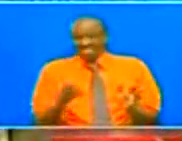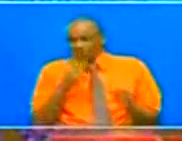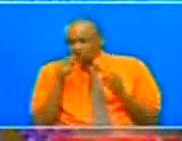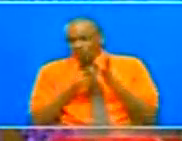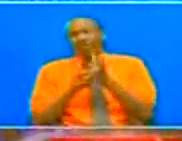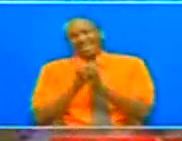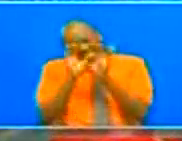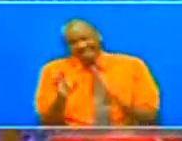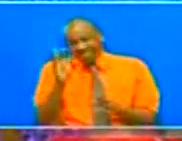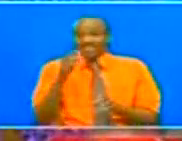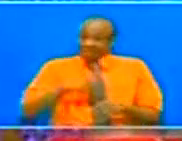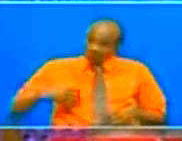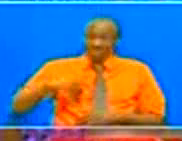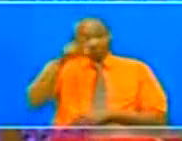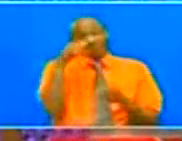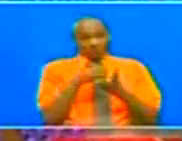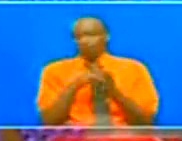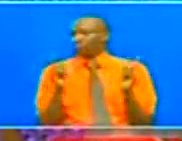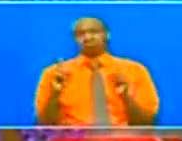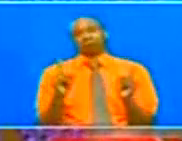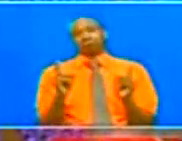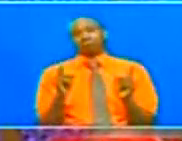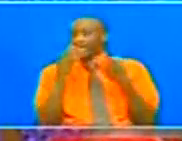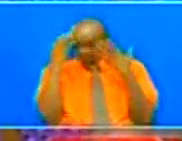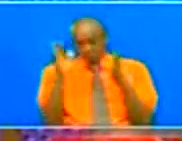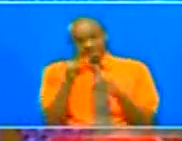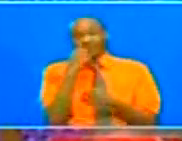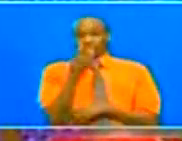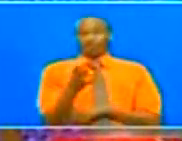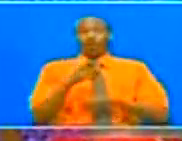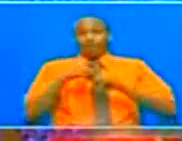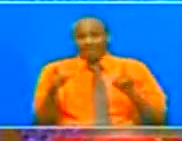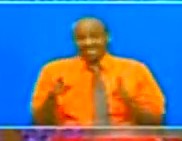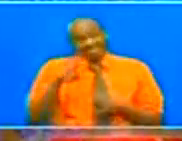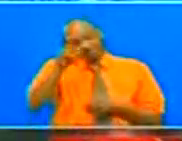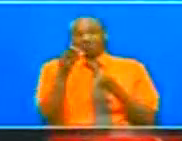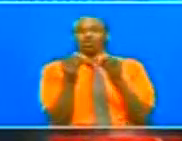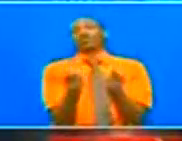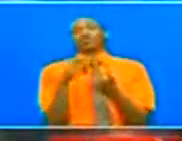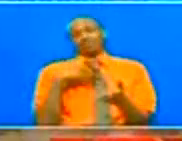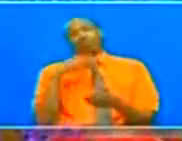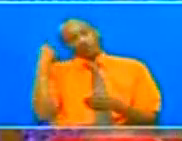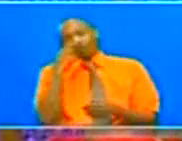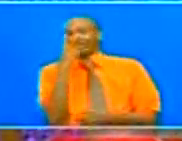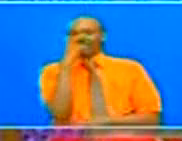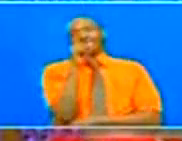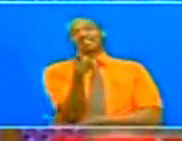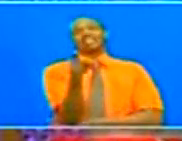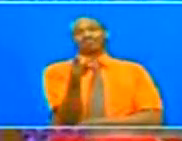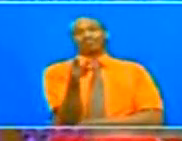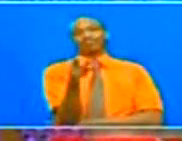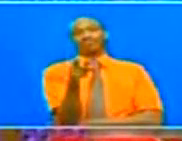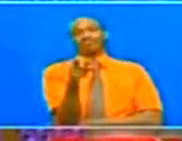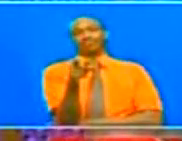it is the refugees that are carrying this attack. Yeah. But I think also because they are soft target, we always easy to, you